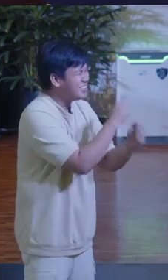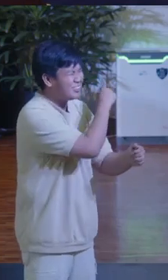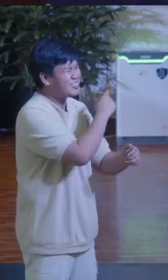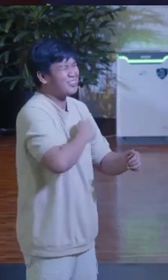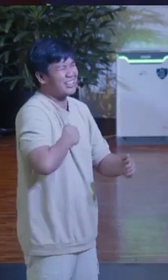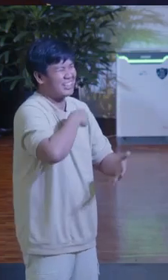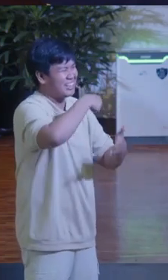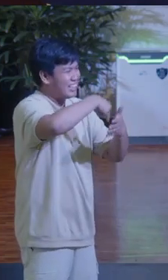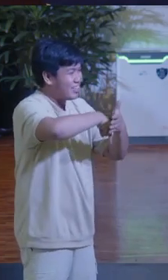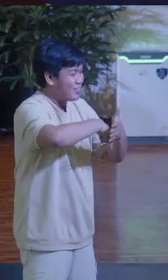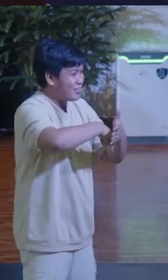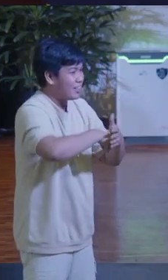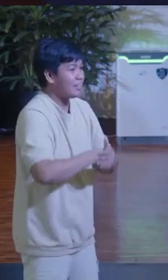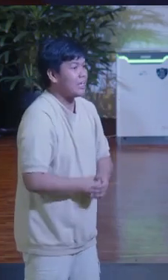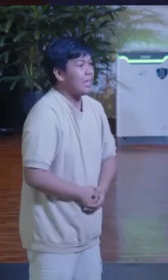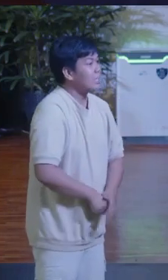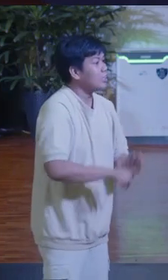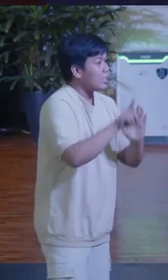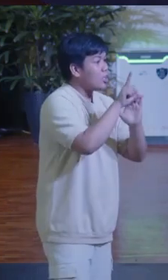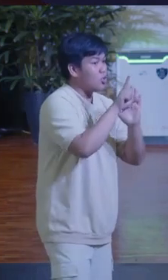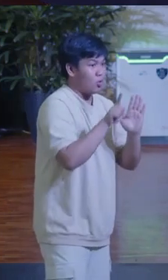Ang ginagawa lang ng kautusan,